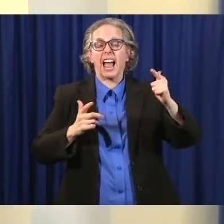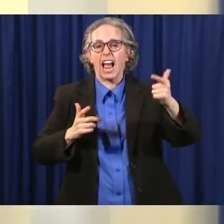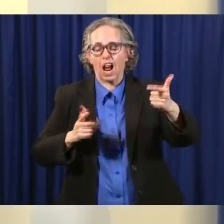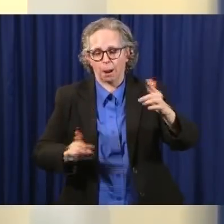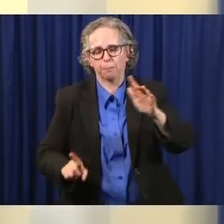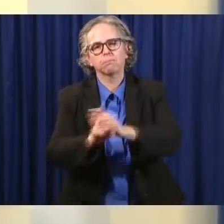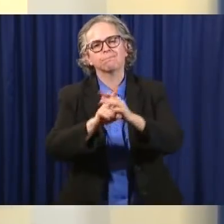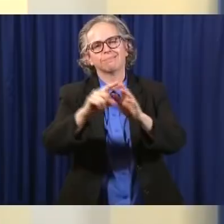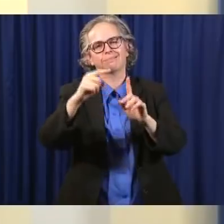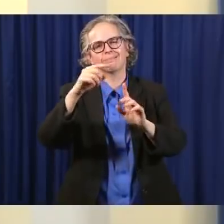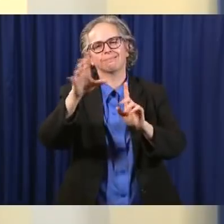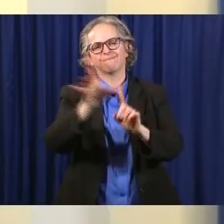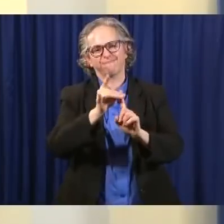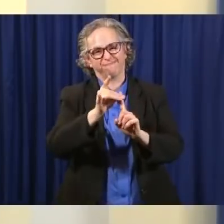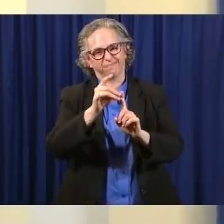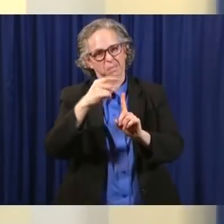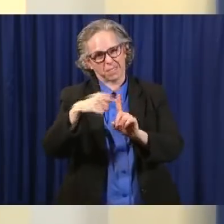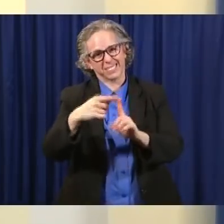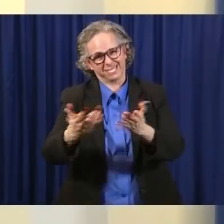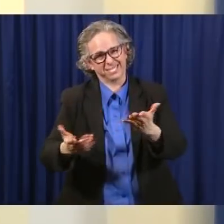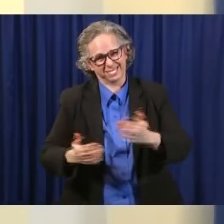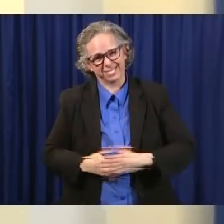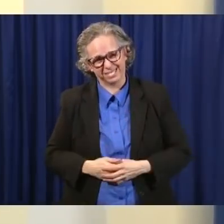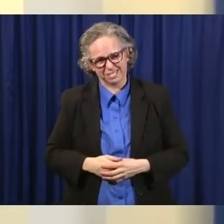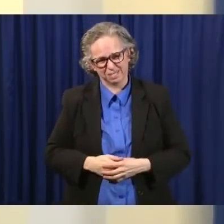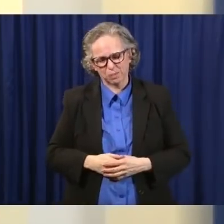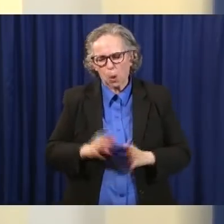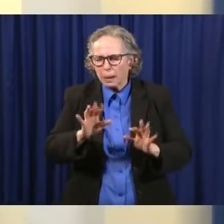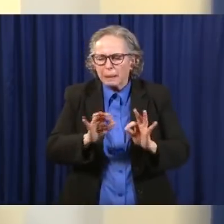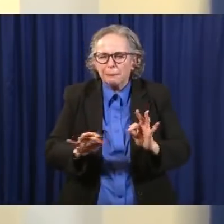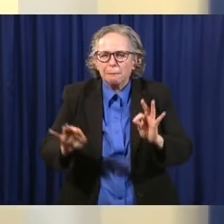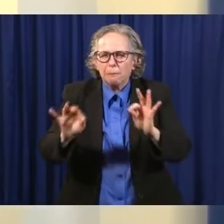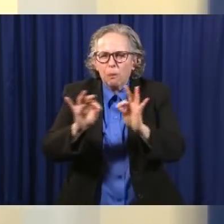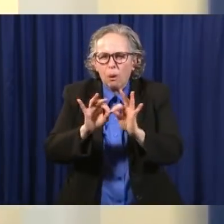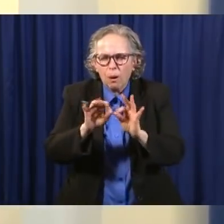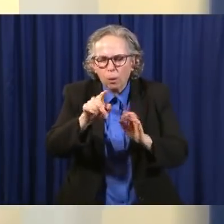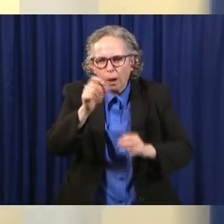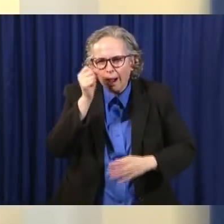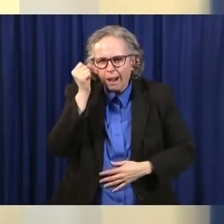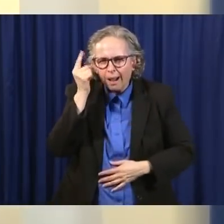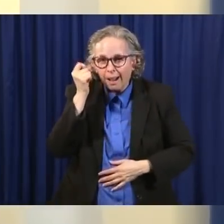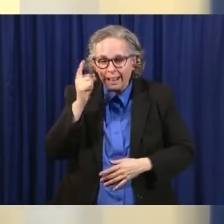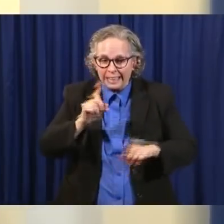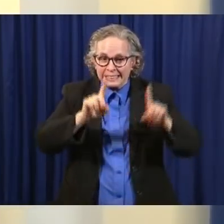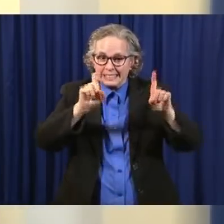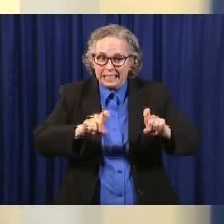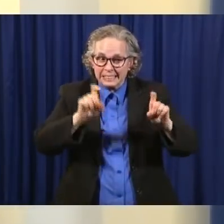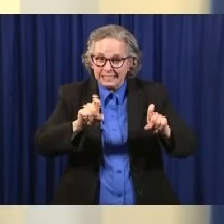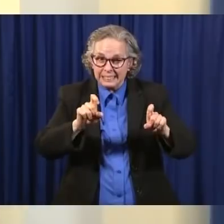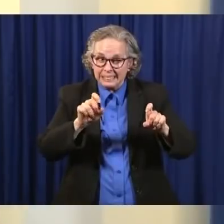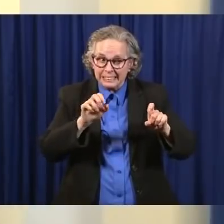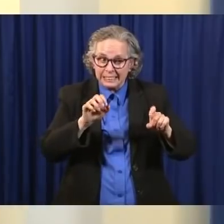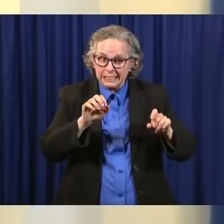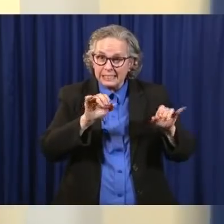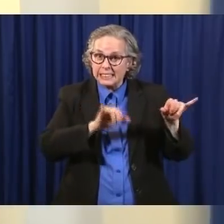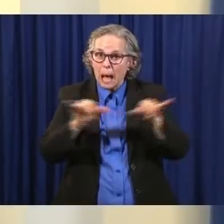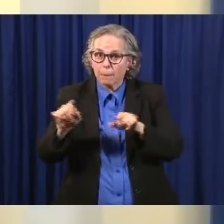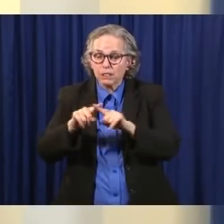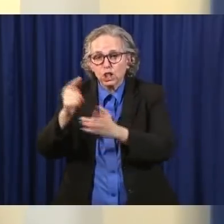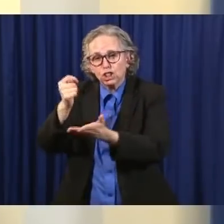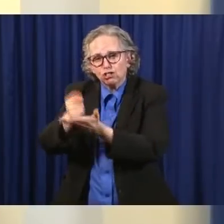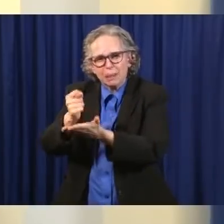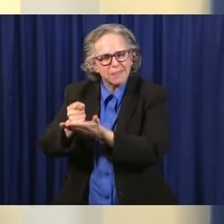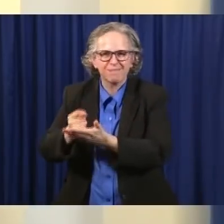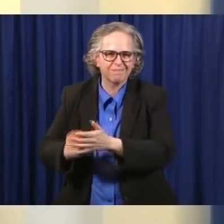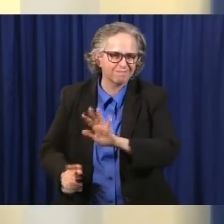important that we understand testing for what it is. It is not treatment. Testing is actually the most